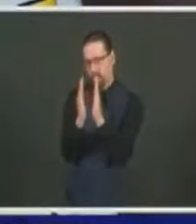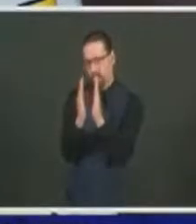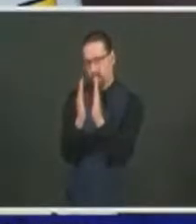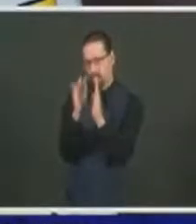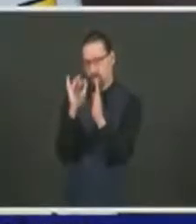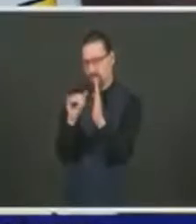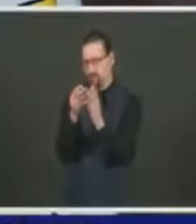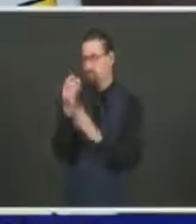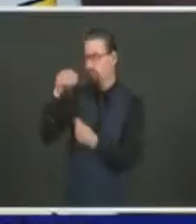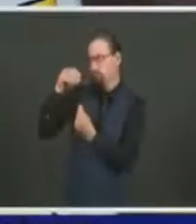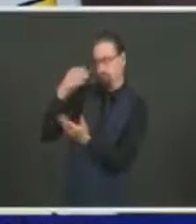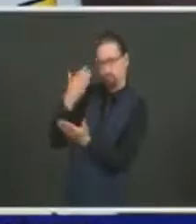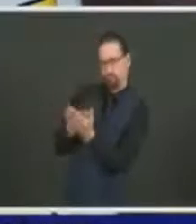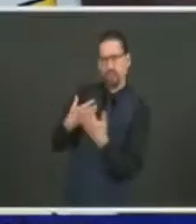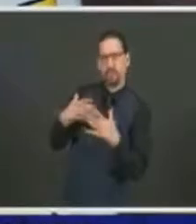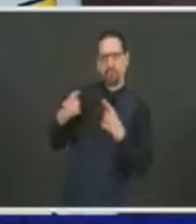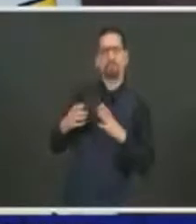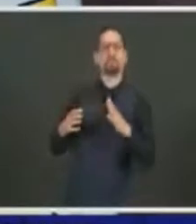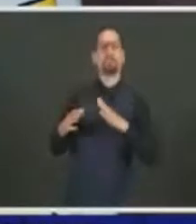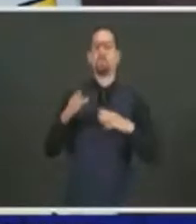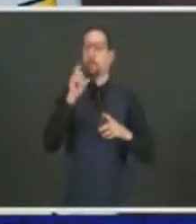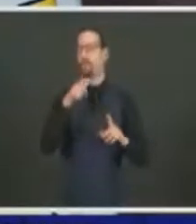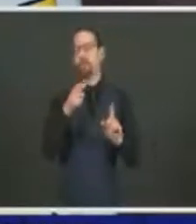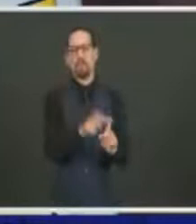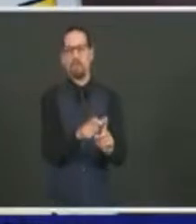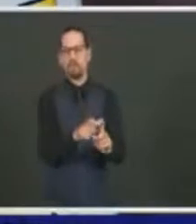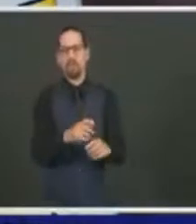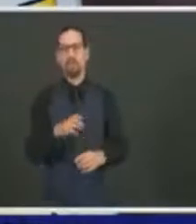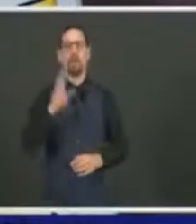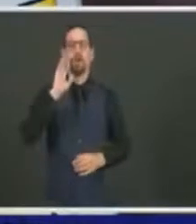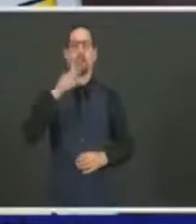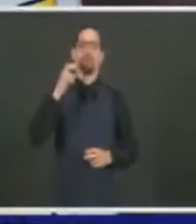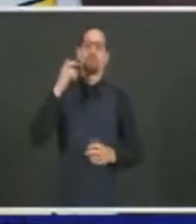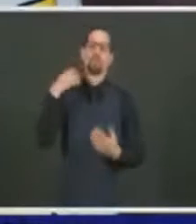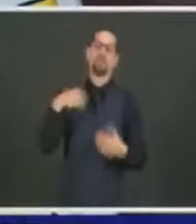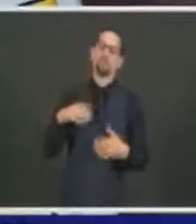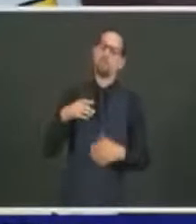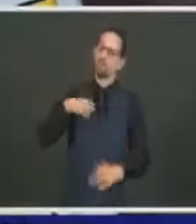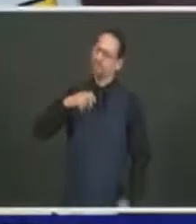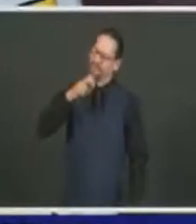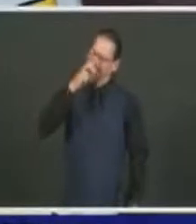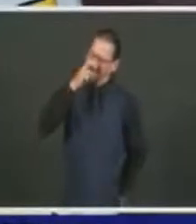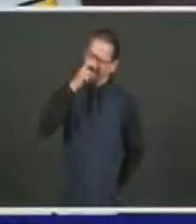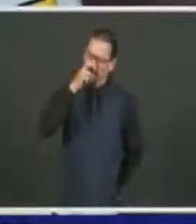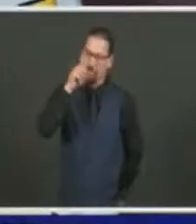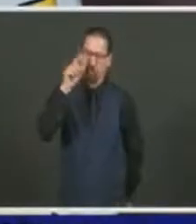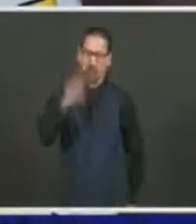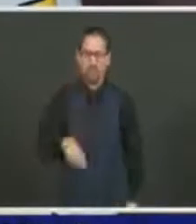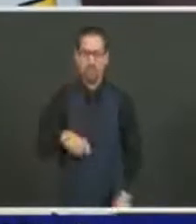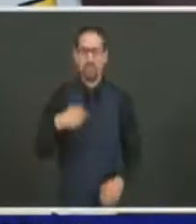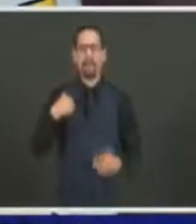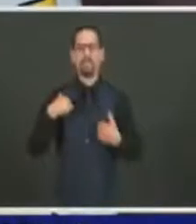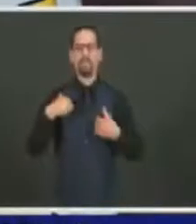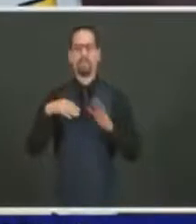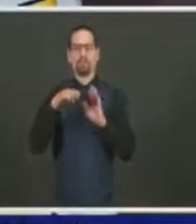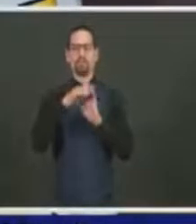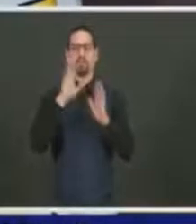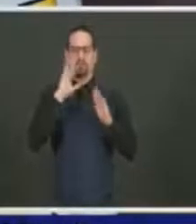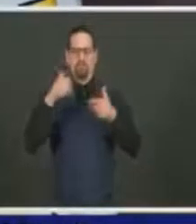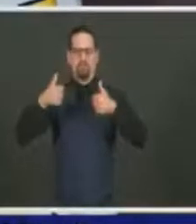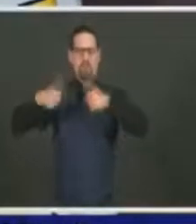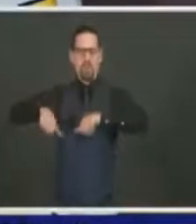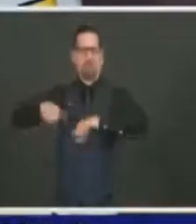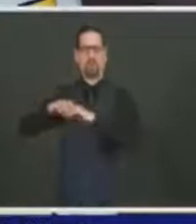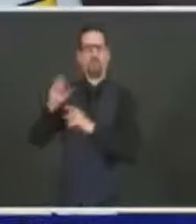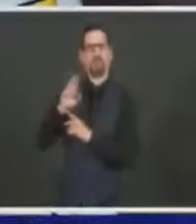change. This is going to be a hard thing to enforce. I'll be the first to admit it. The list will be published today. The list